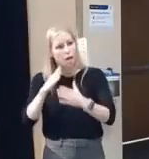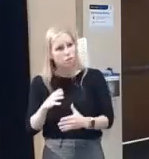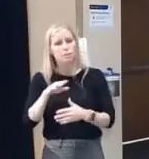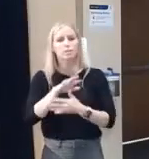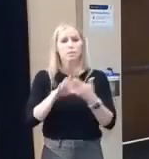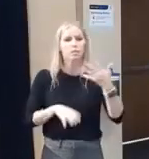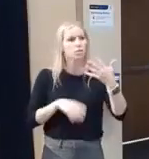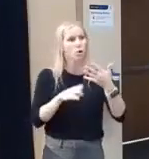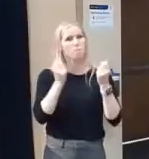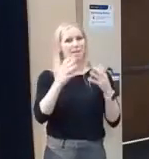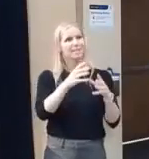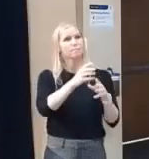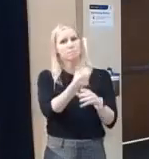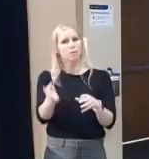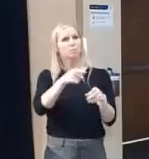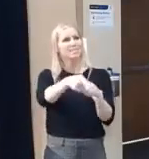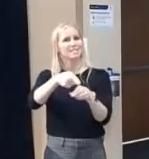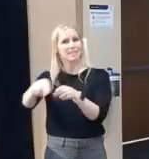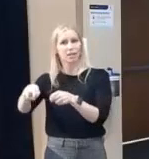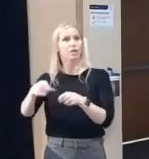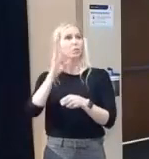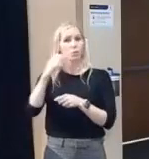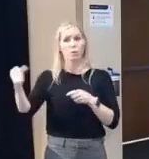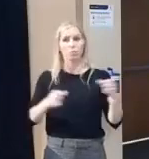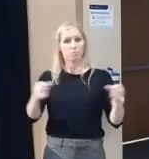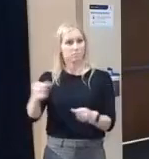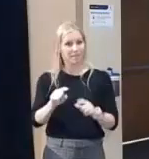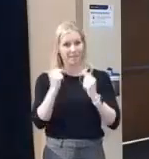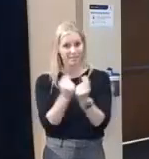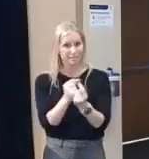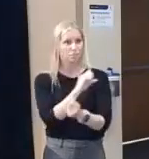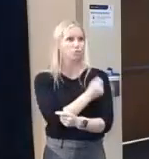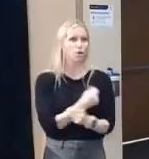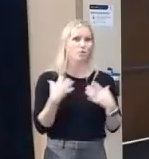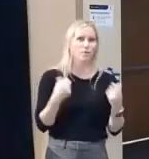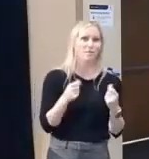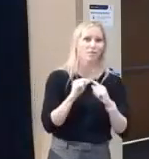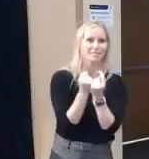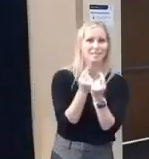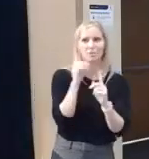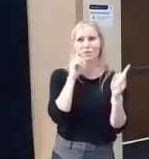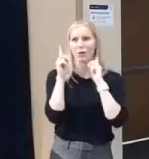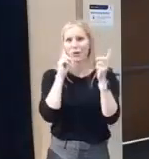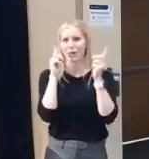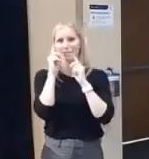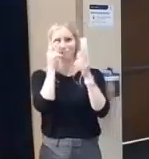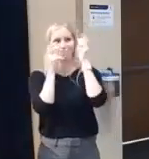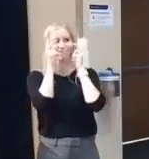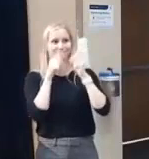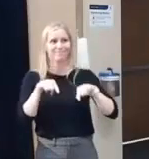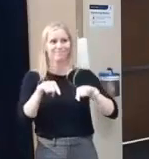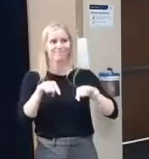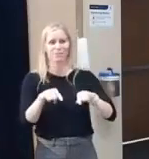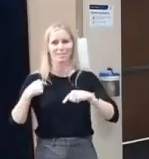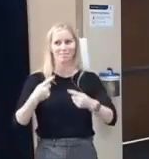wonderful multidisciplinary team. That wonderful team is the Strong Recovery team that you all have heard so much about. But they include medical